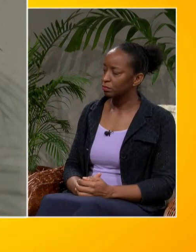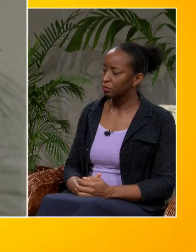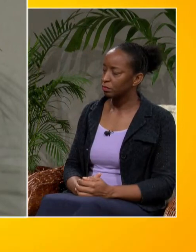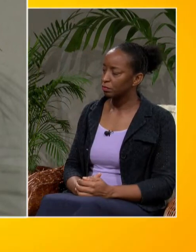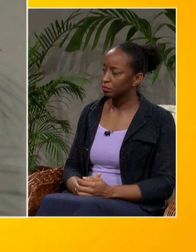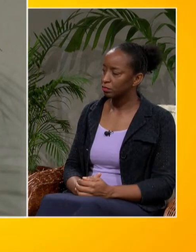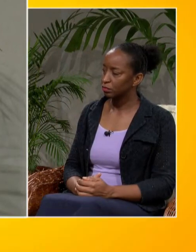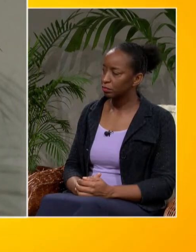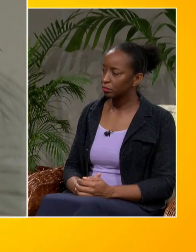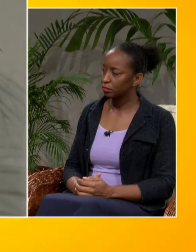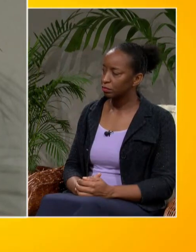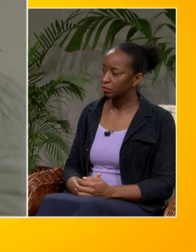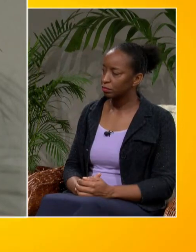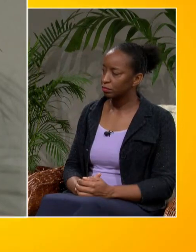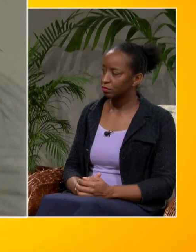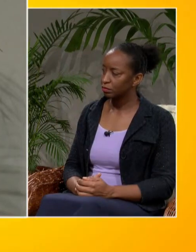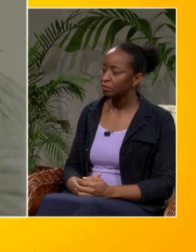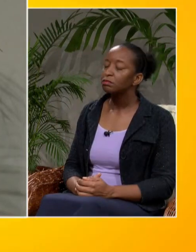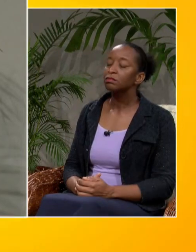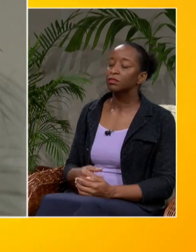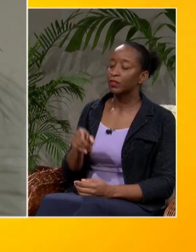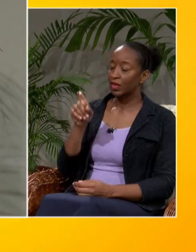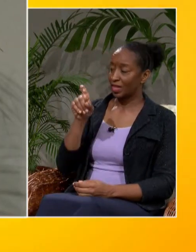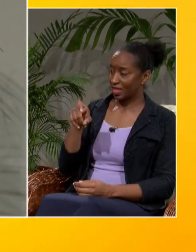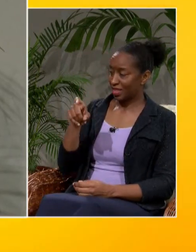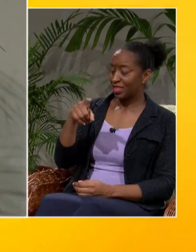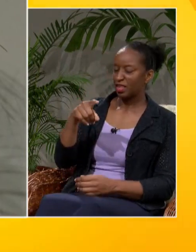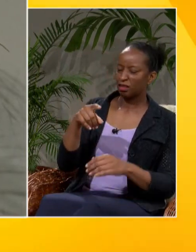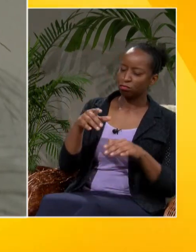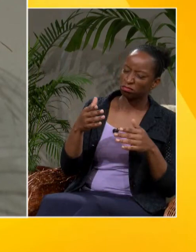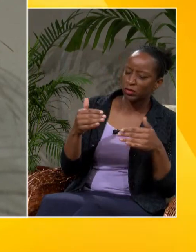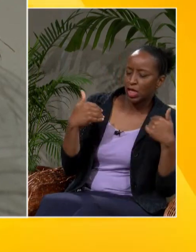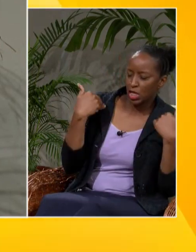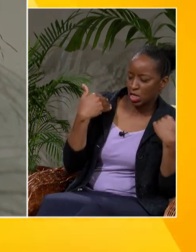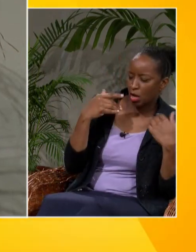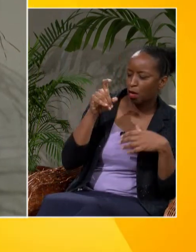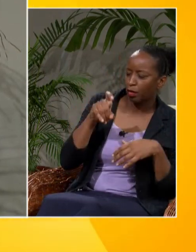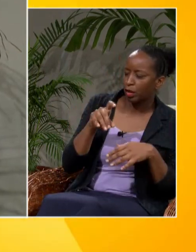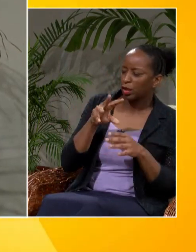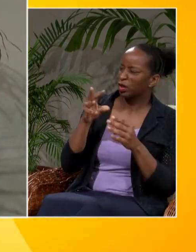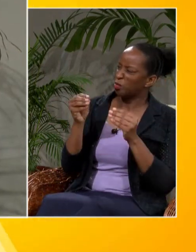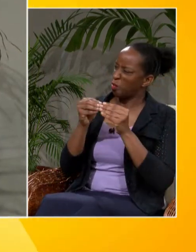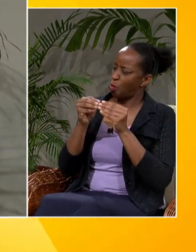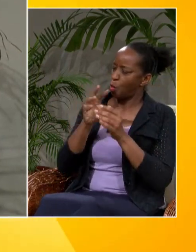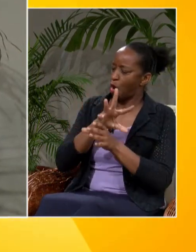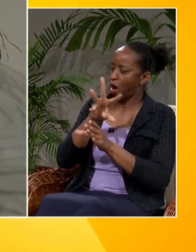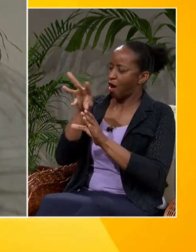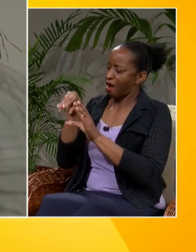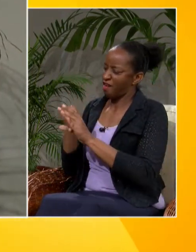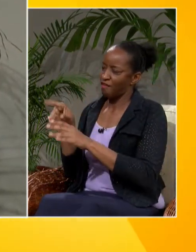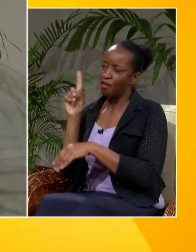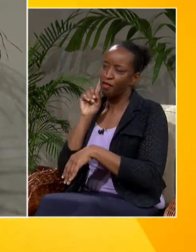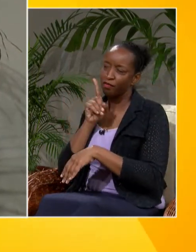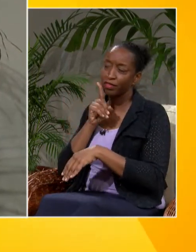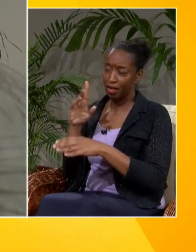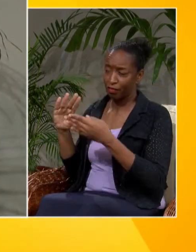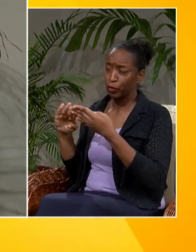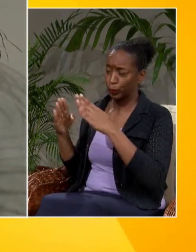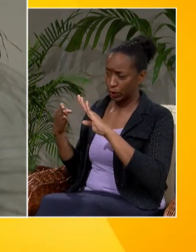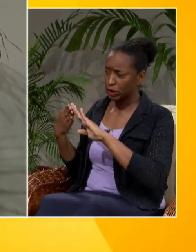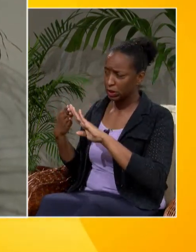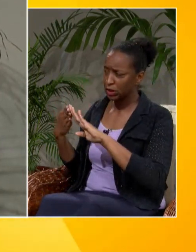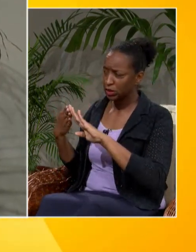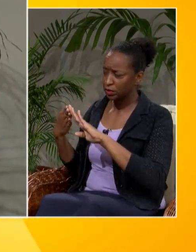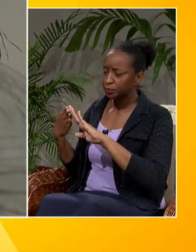is that they need to be more interactive with the deaf community, because yes, the hearing will speak one way to